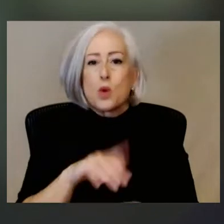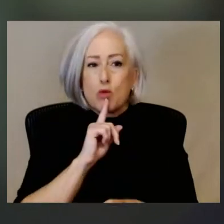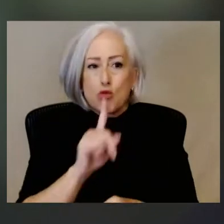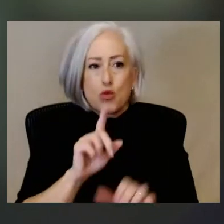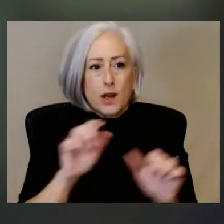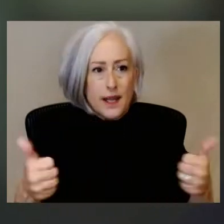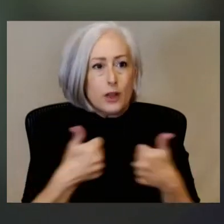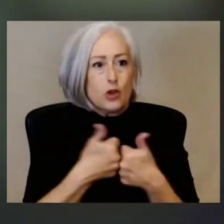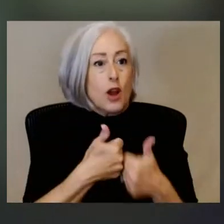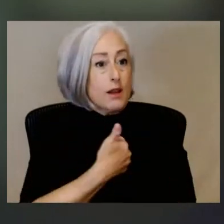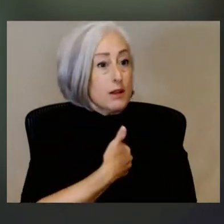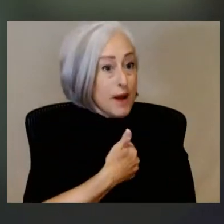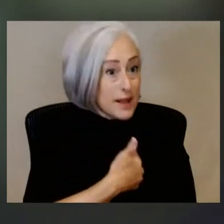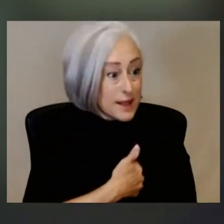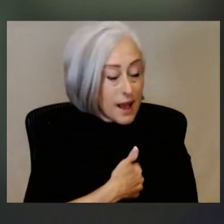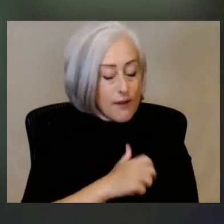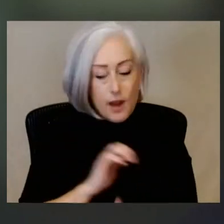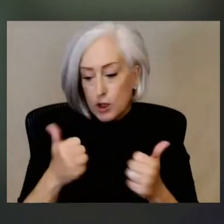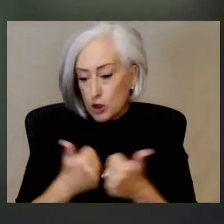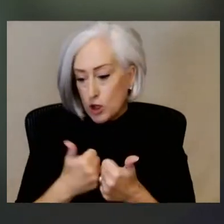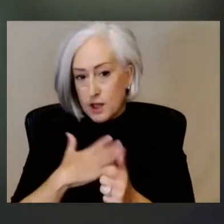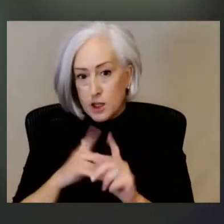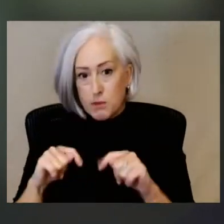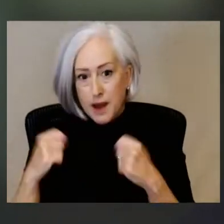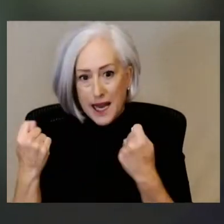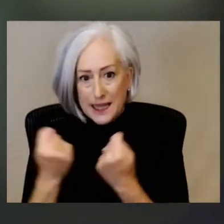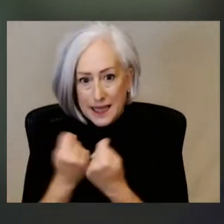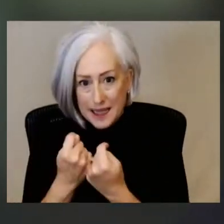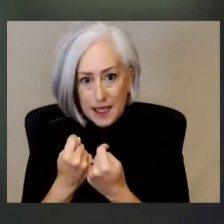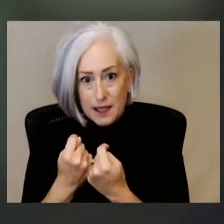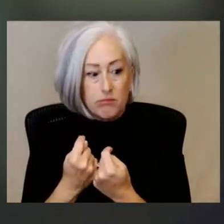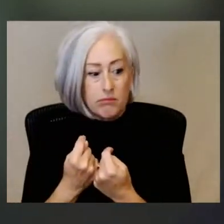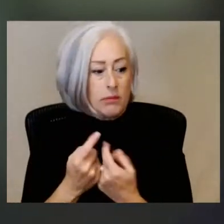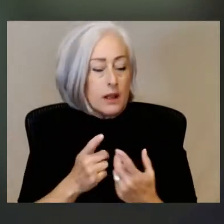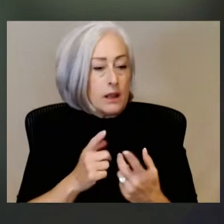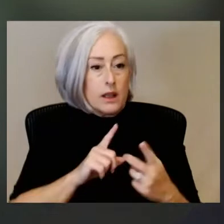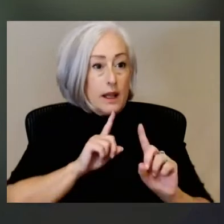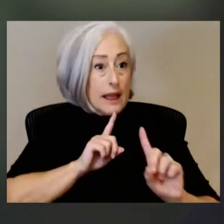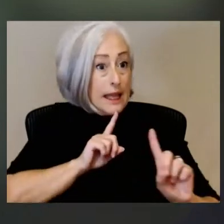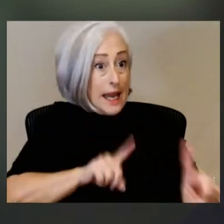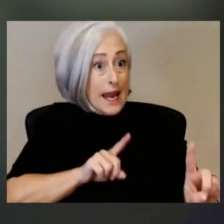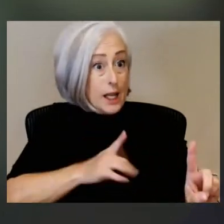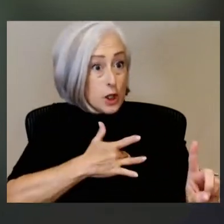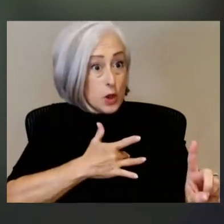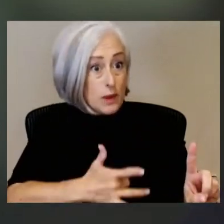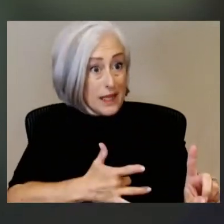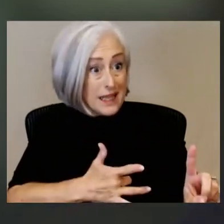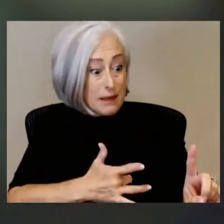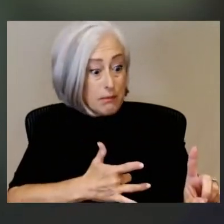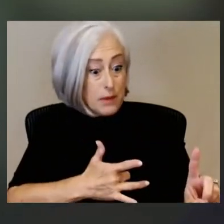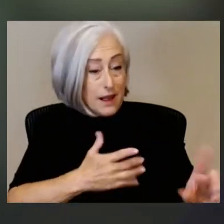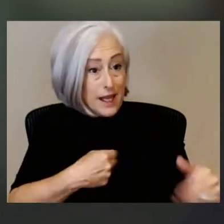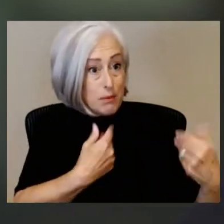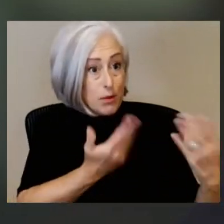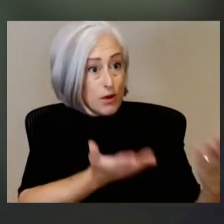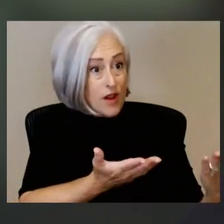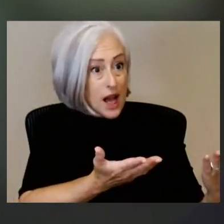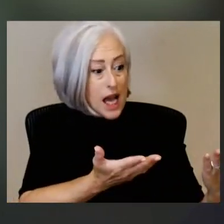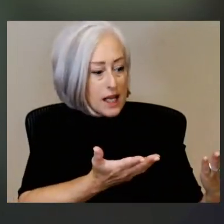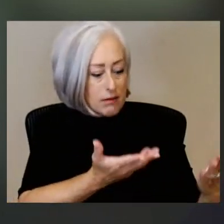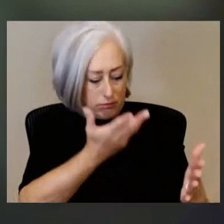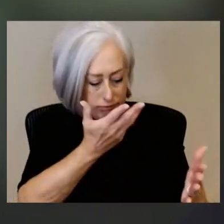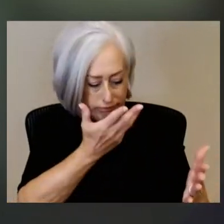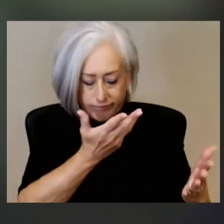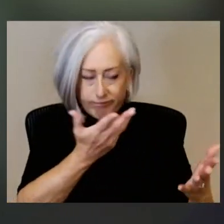and my team. The answers that we were used to giving became meaningless. And we had to